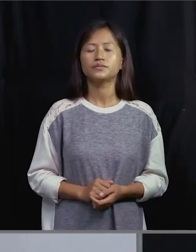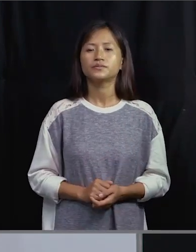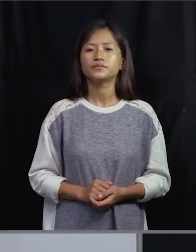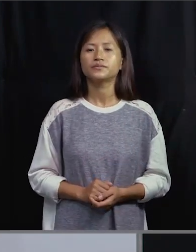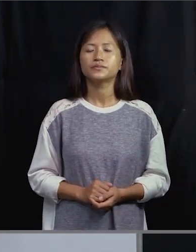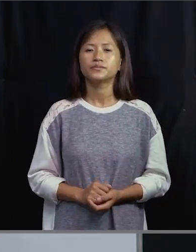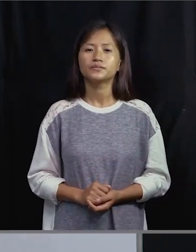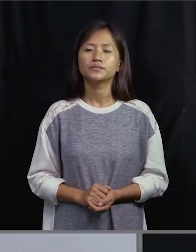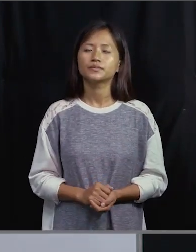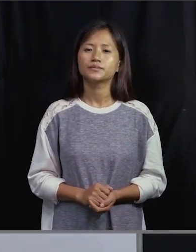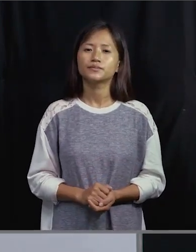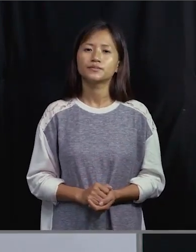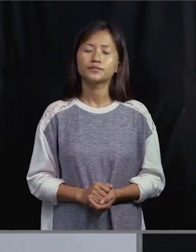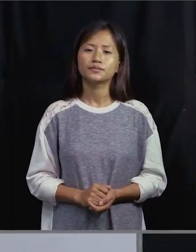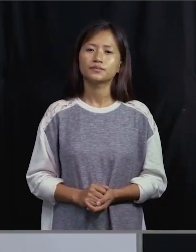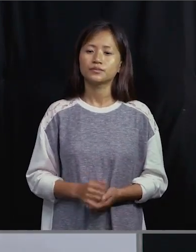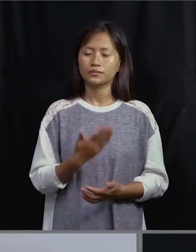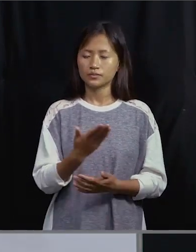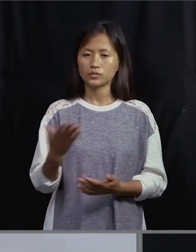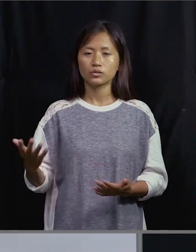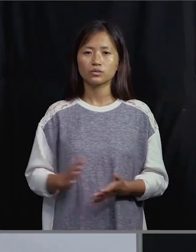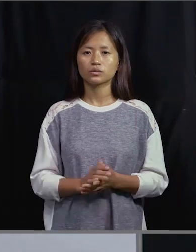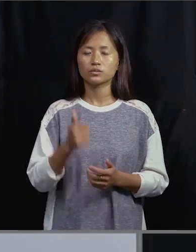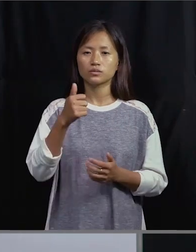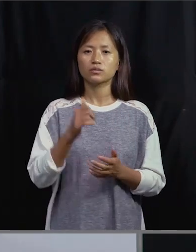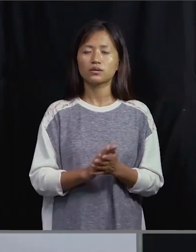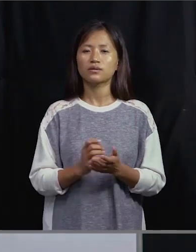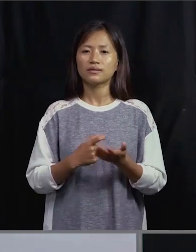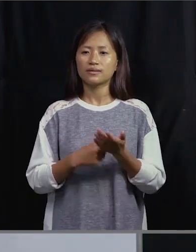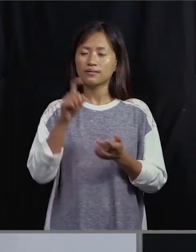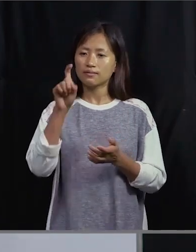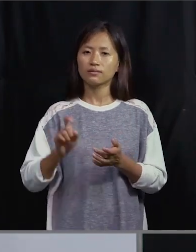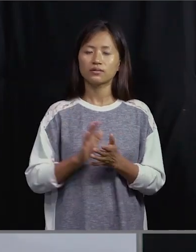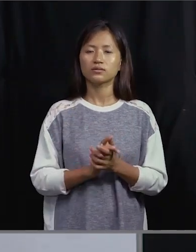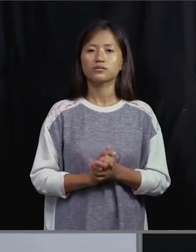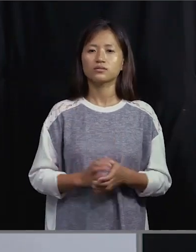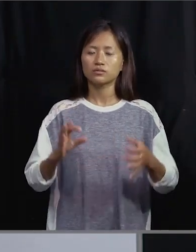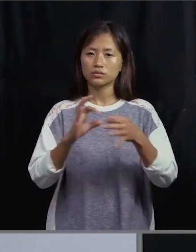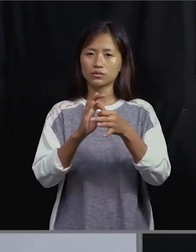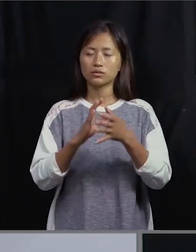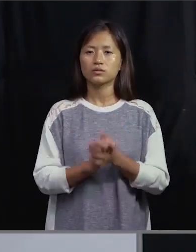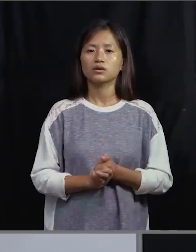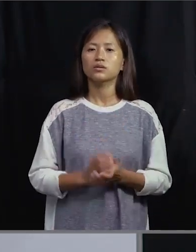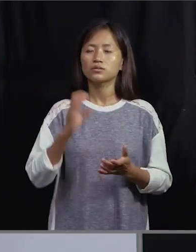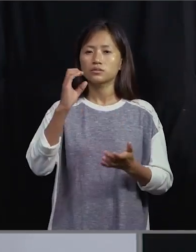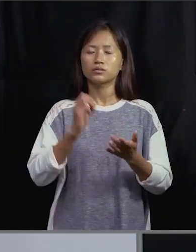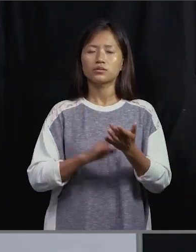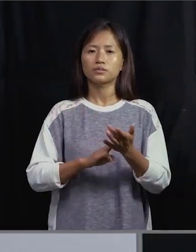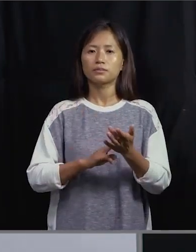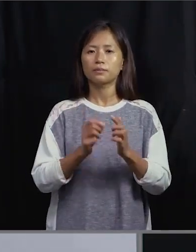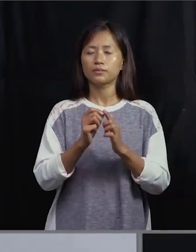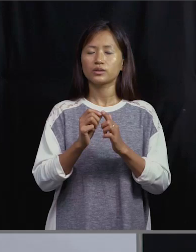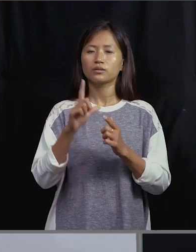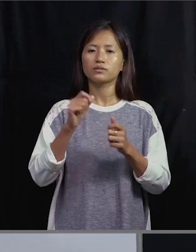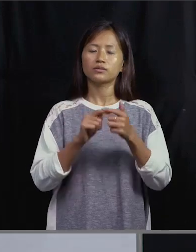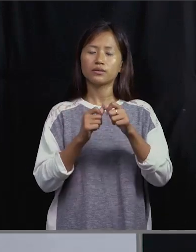the point or not? So those goods which are required or used jointly are called complementary goods, and there